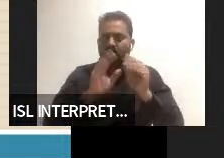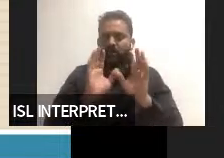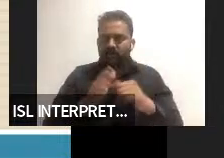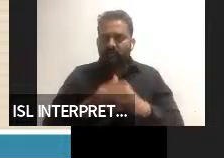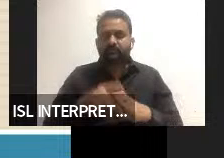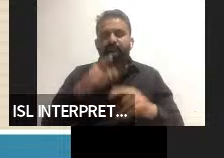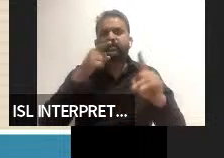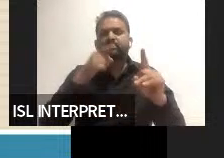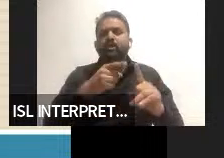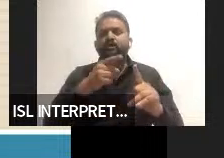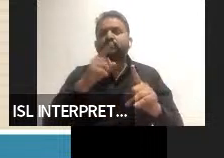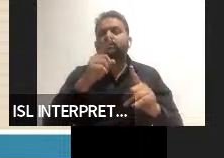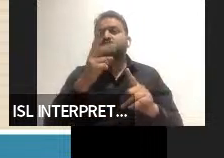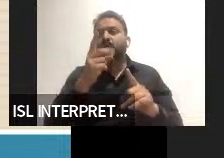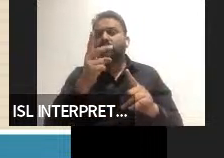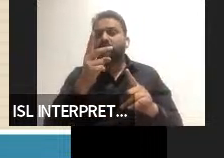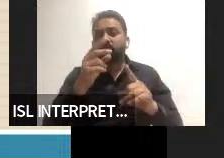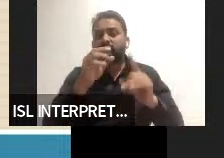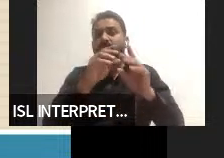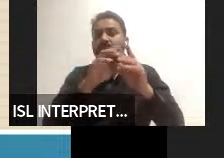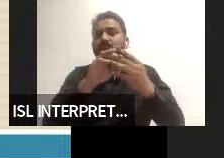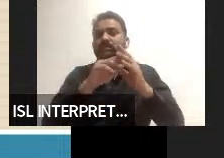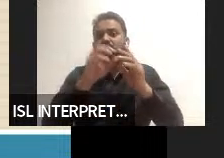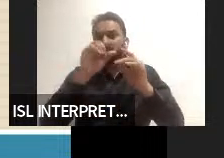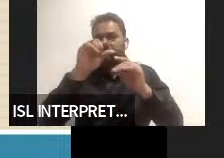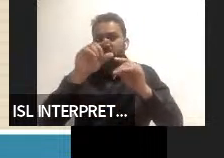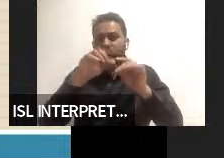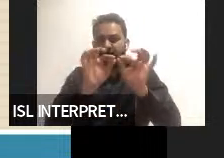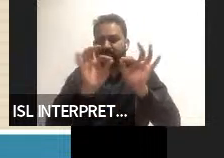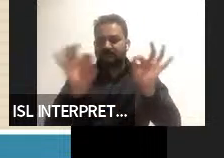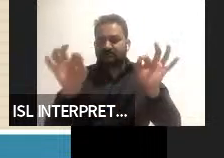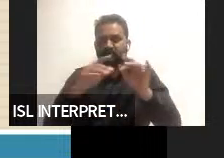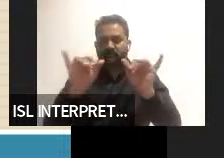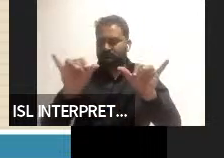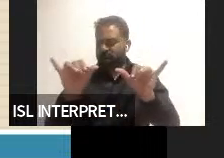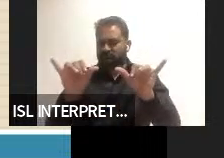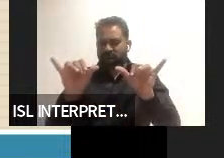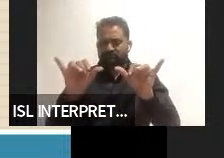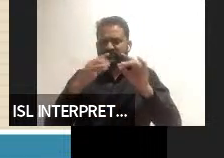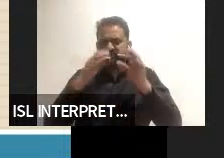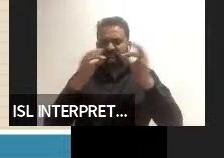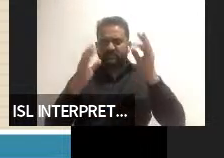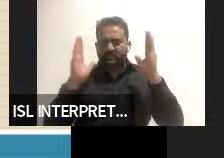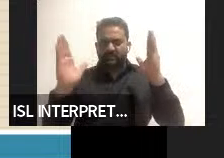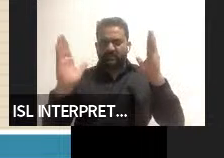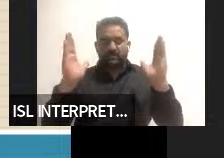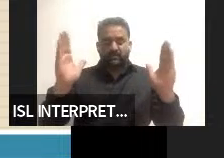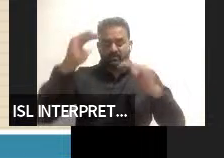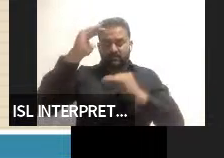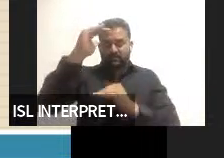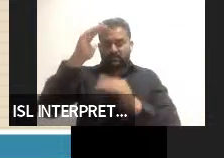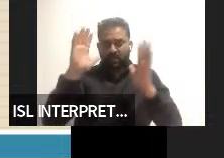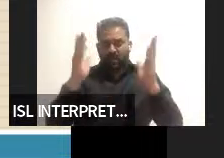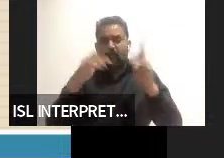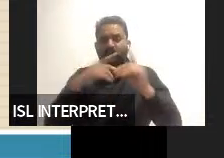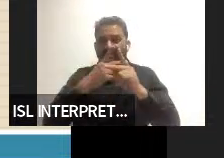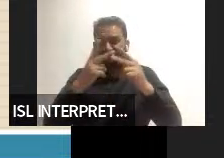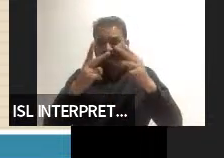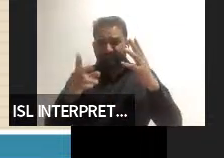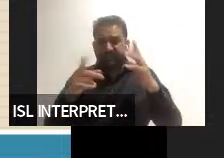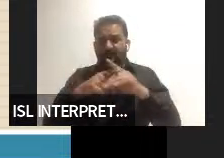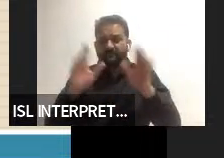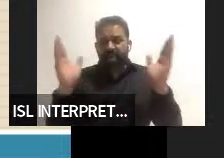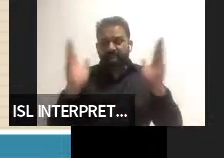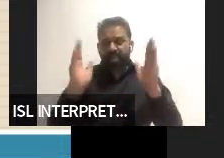0.12, single spacing, border has been decided, how much border you have to left. So all those things, page margin,